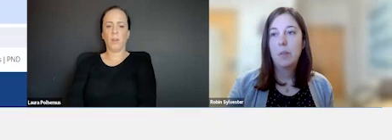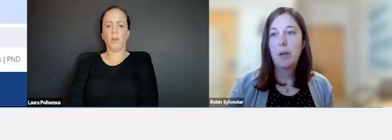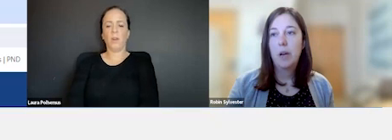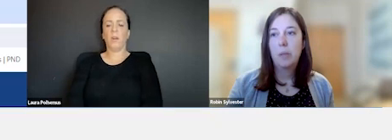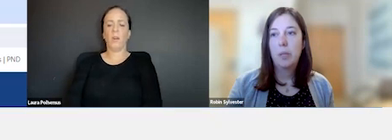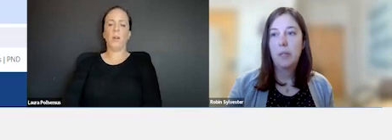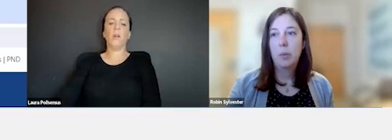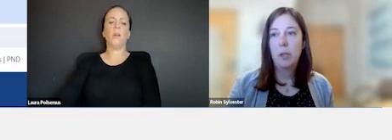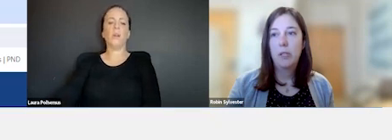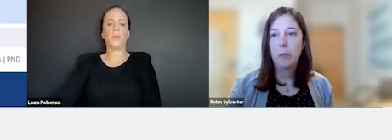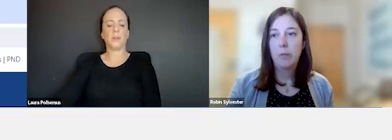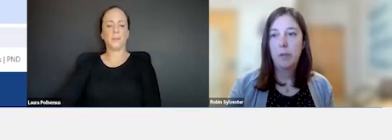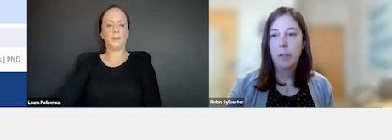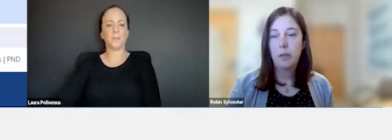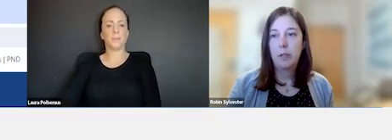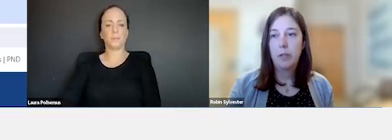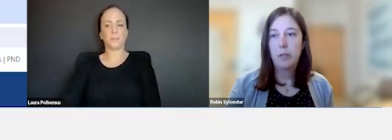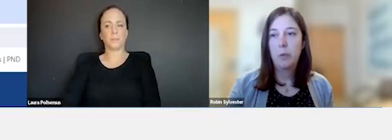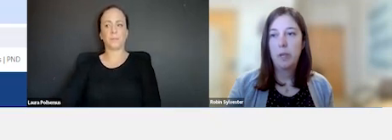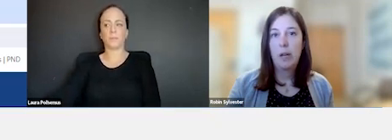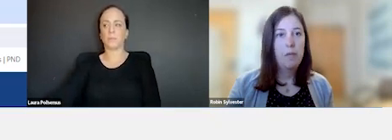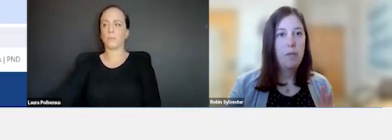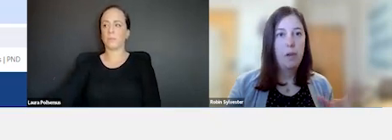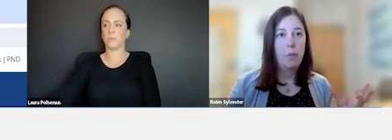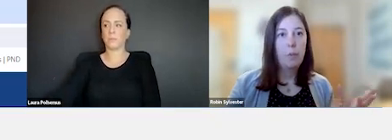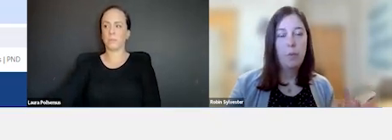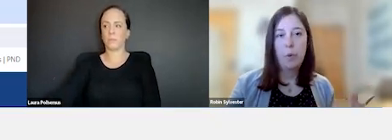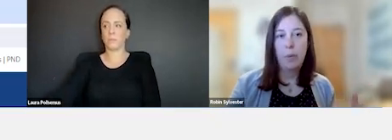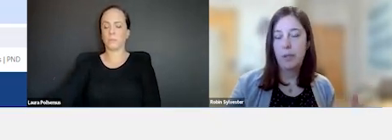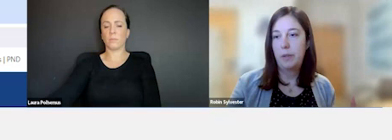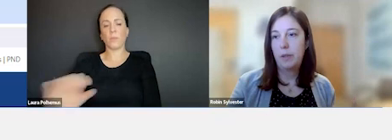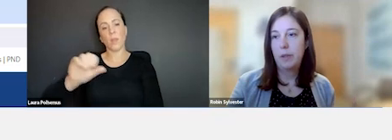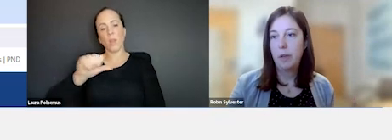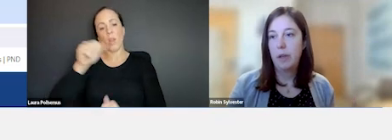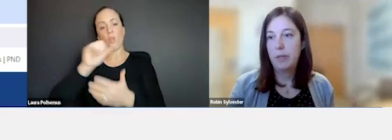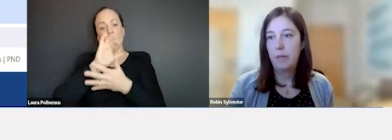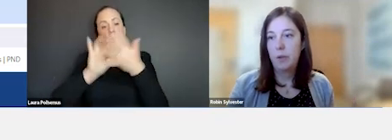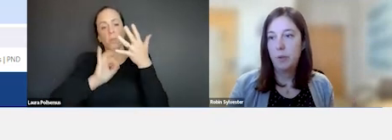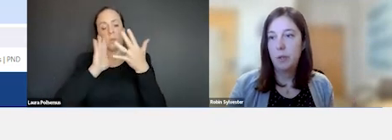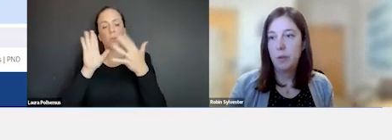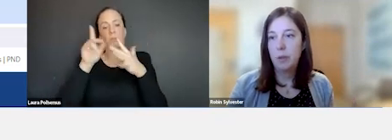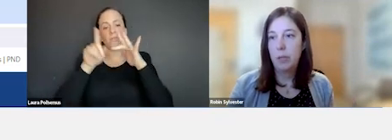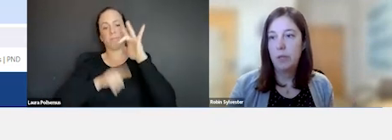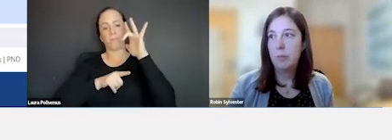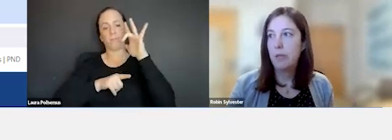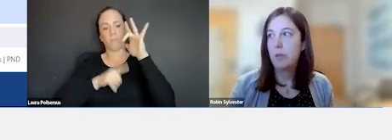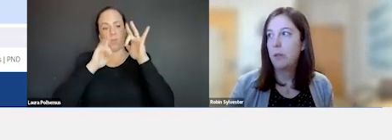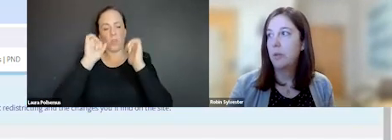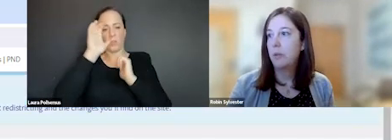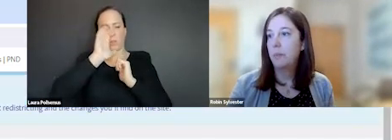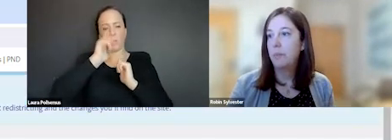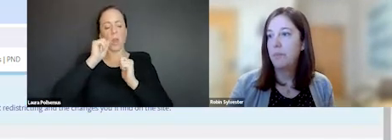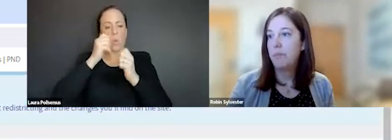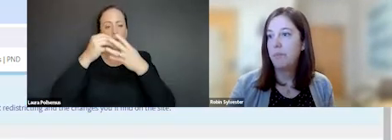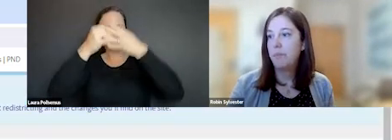These are some other options that I'm going to skip for this search because I do want to have a robust set of search results. I'm going to submit the